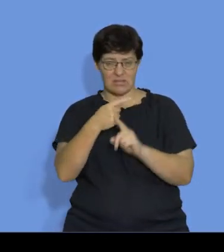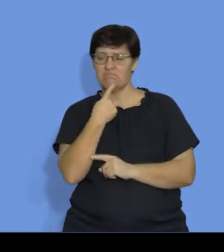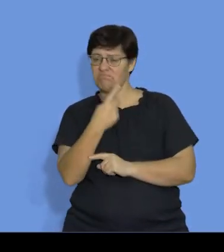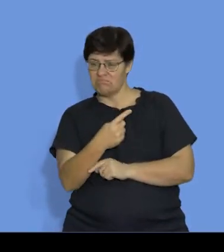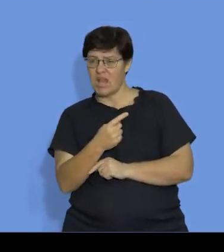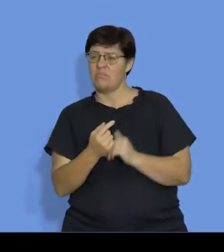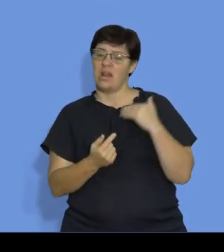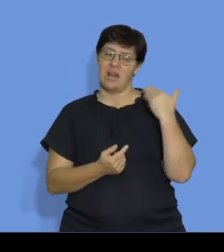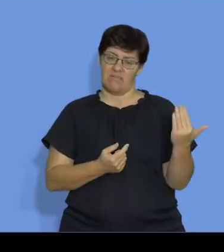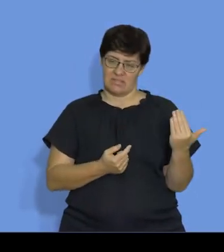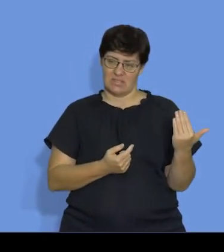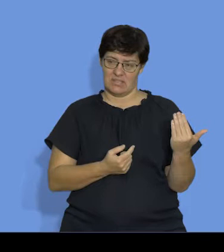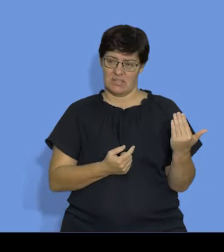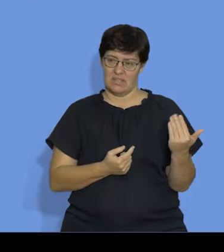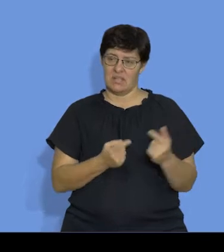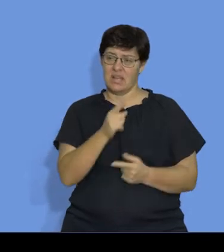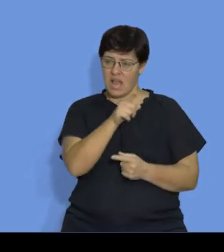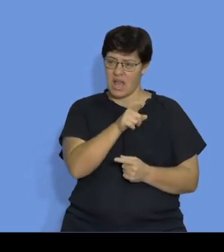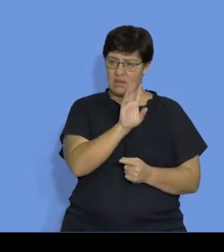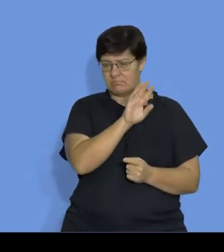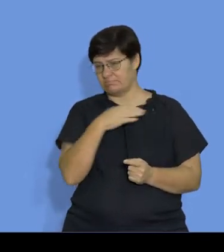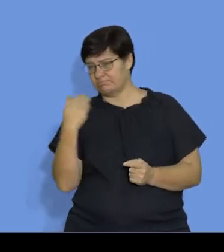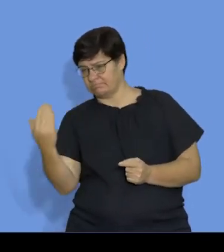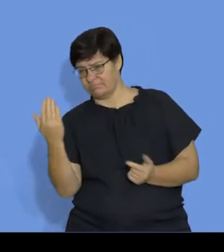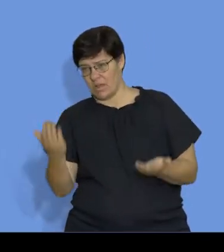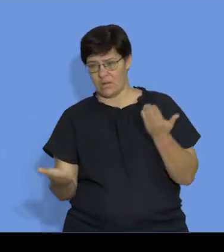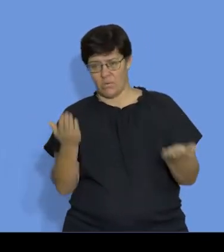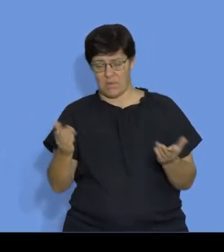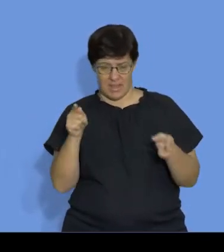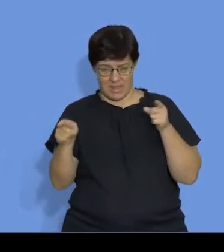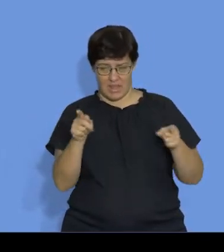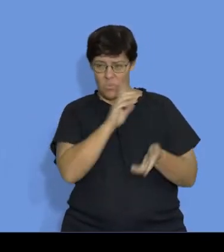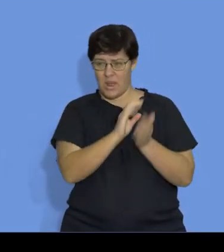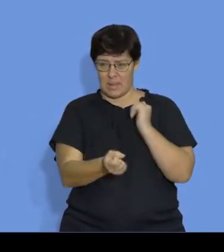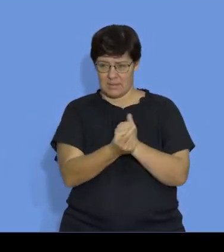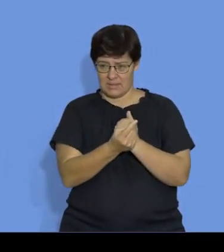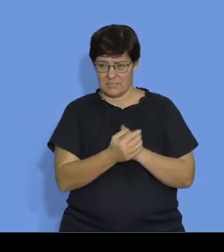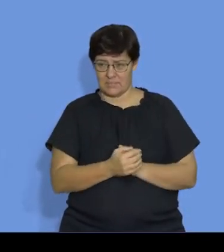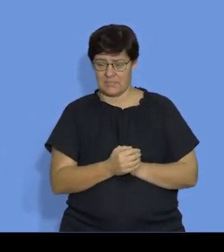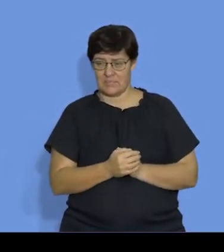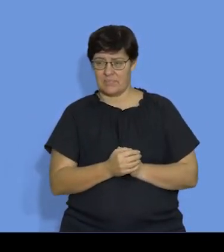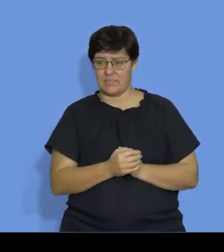left-hand side of the equation compared to what happens to it on the right-hand side. So we've got